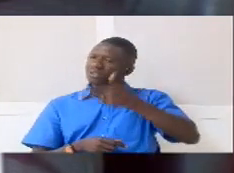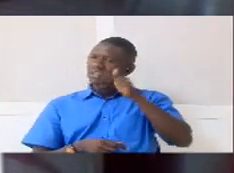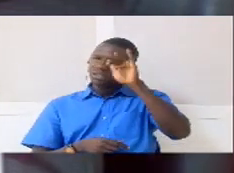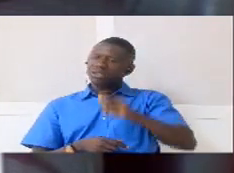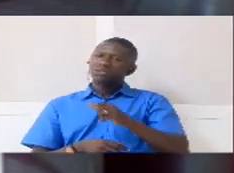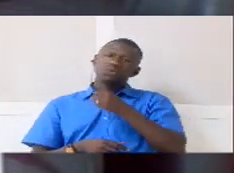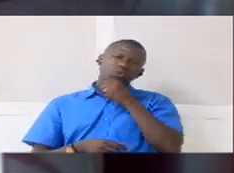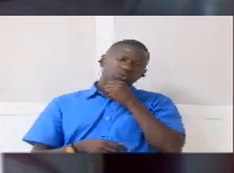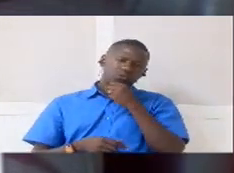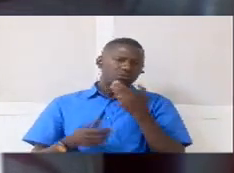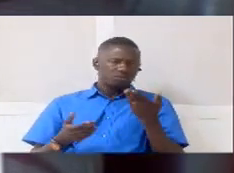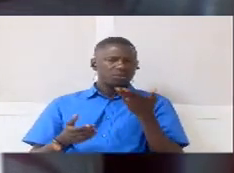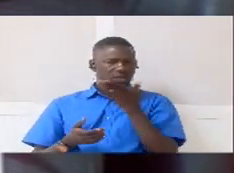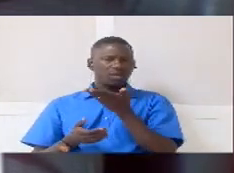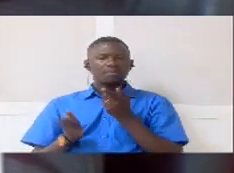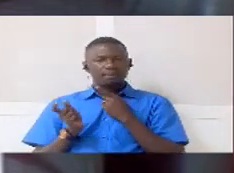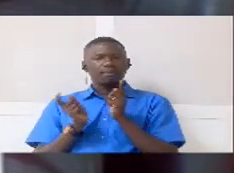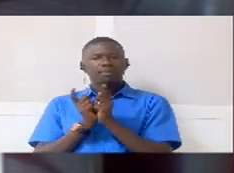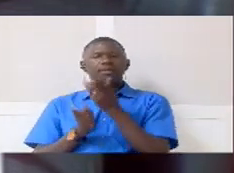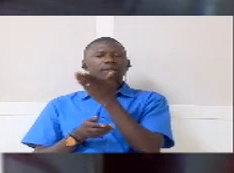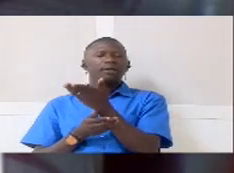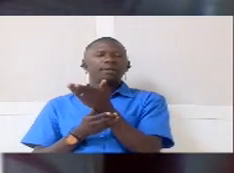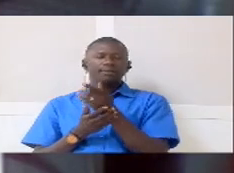And they've been